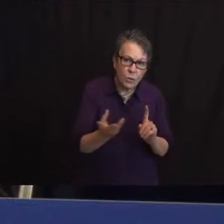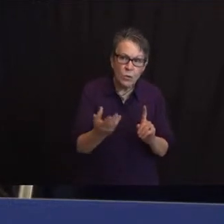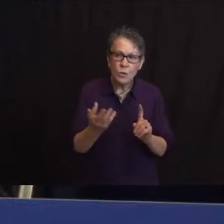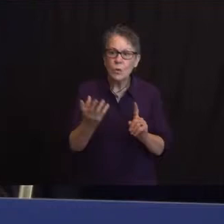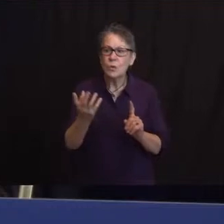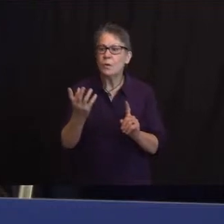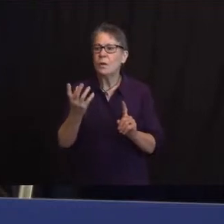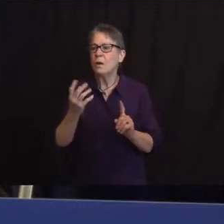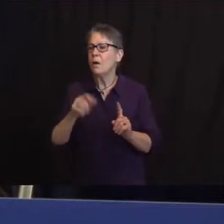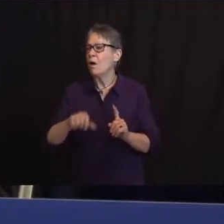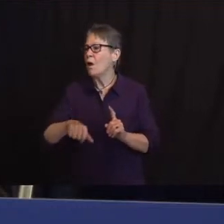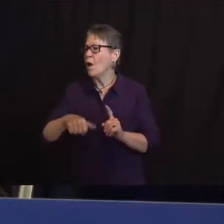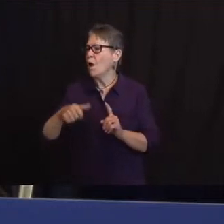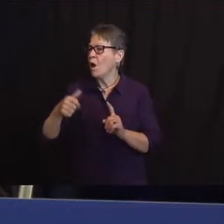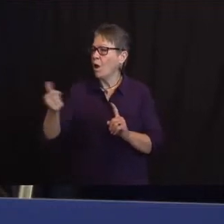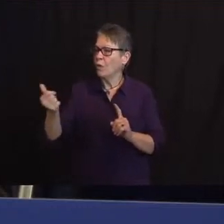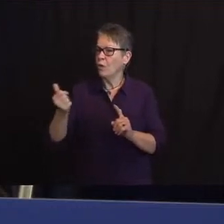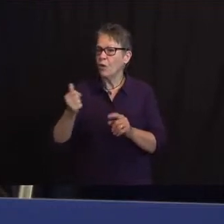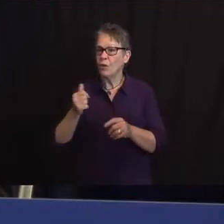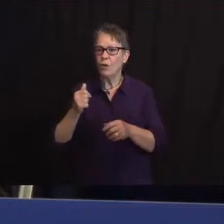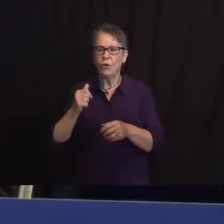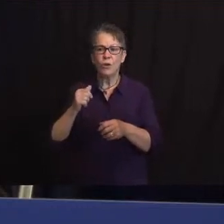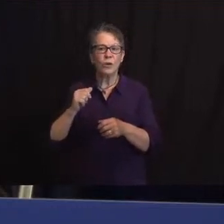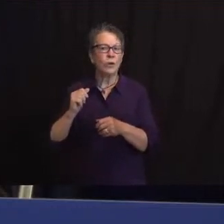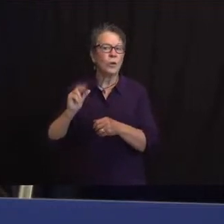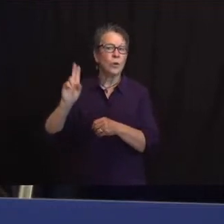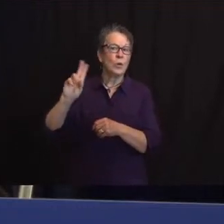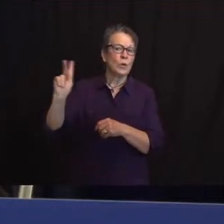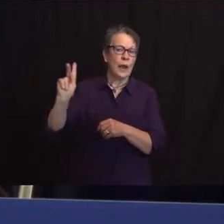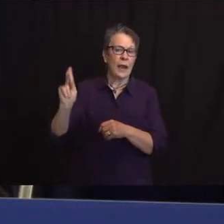the B1.429.